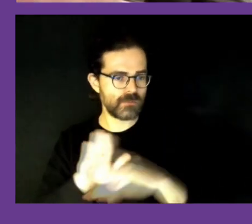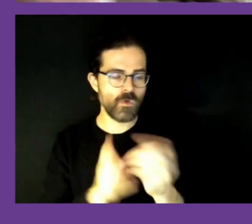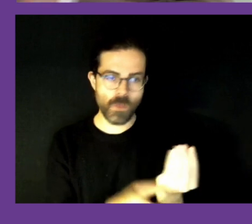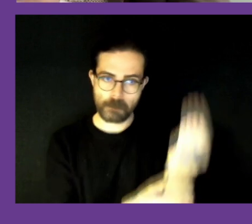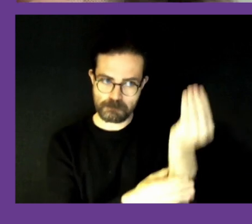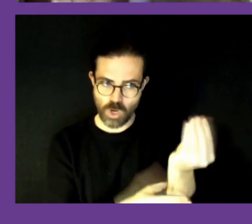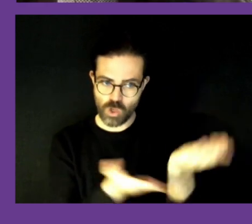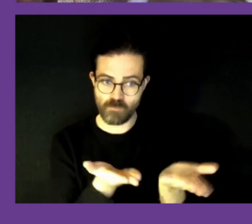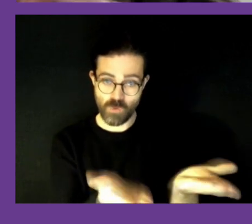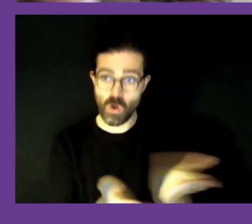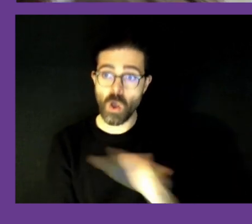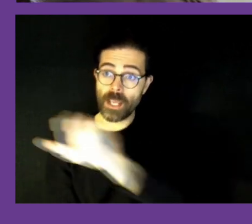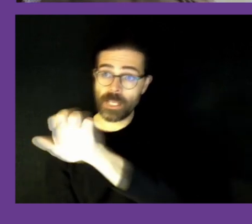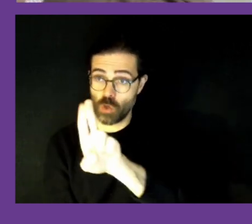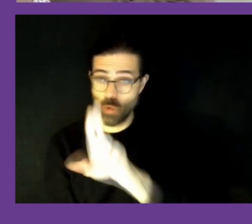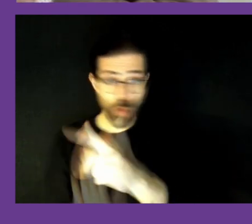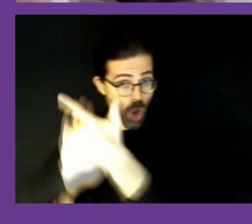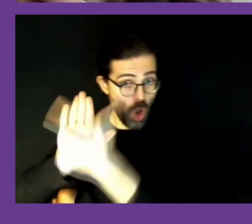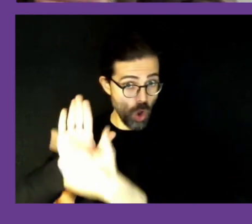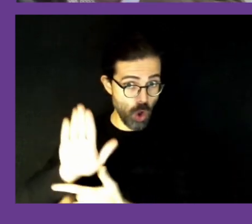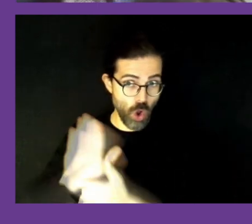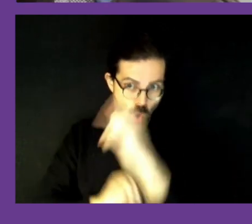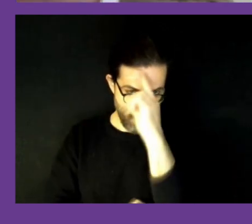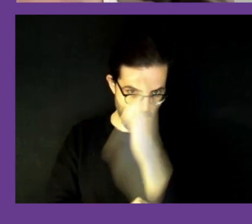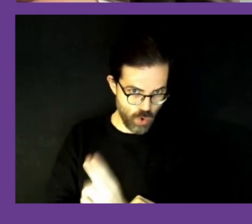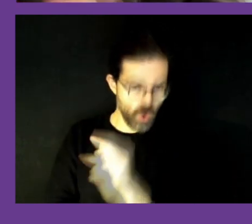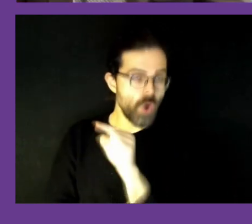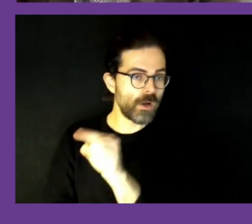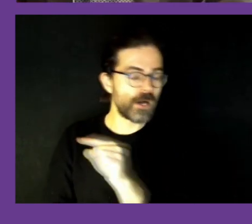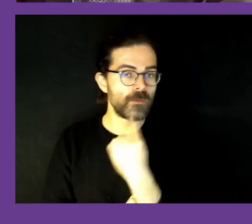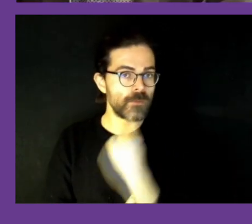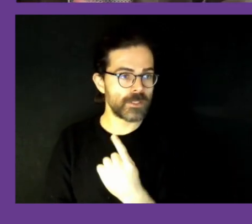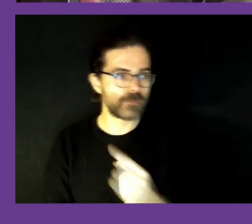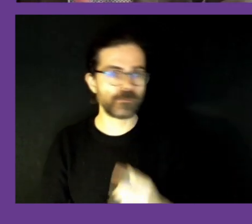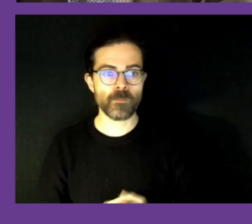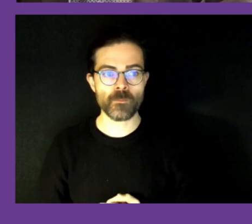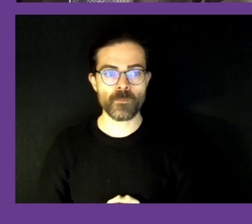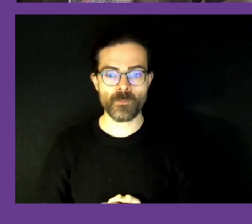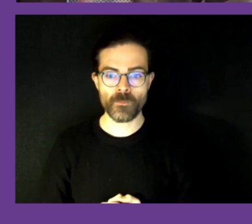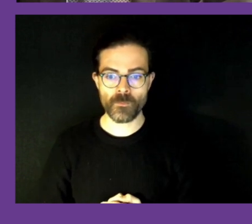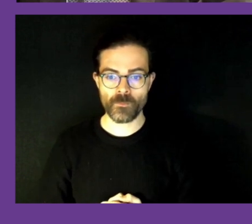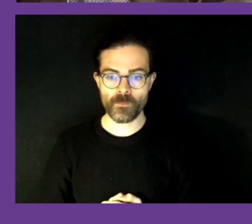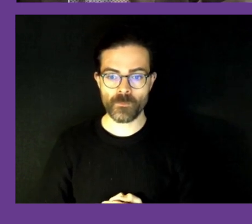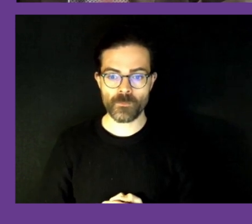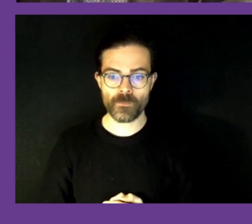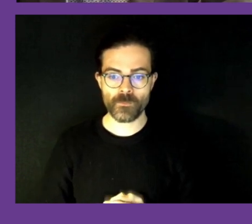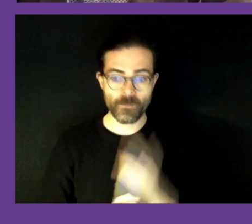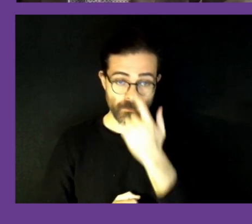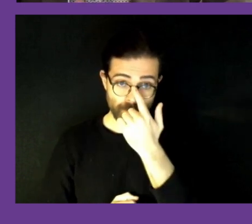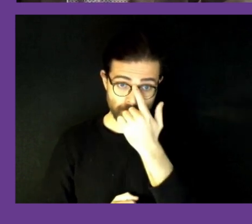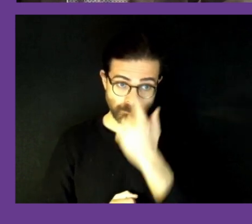respect the EU law, a specific EU directive or regulation. They complement